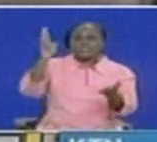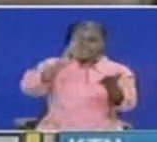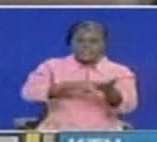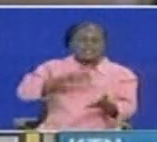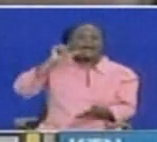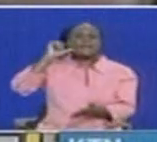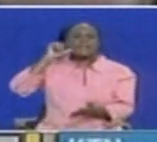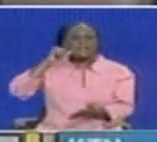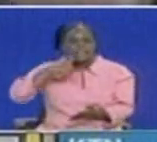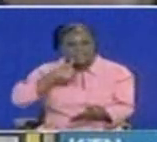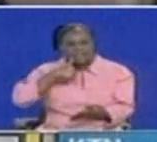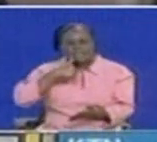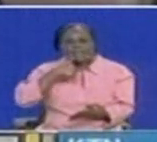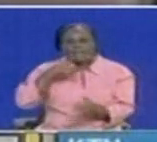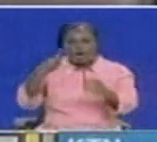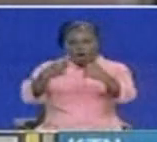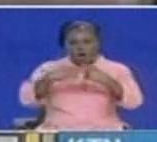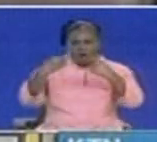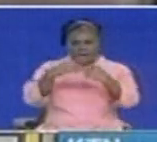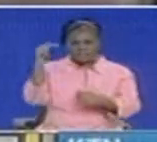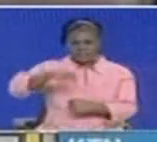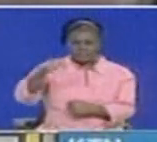anew by this August.